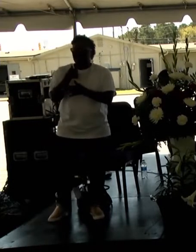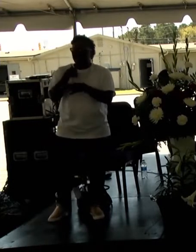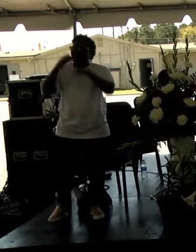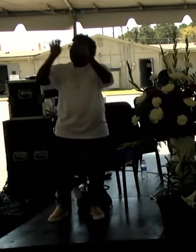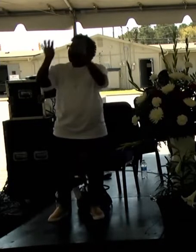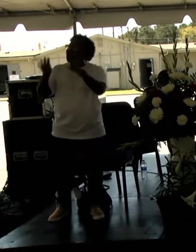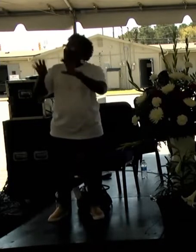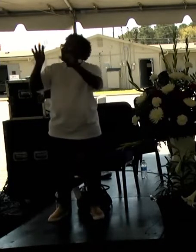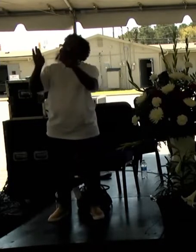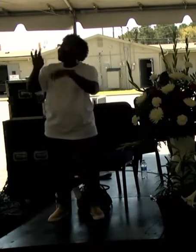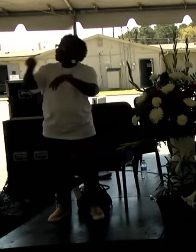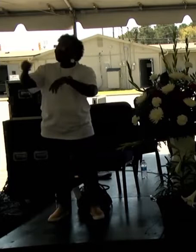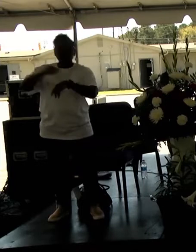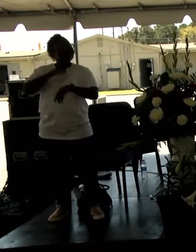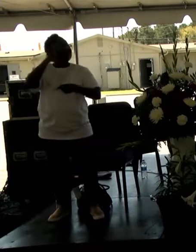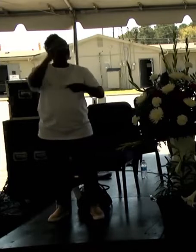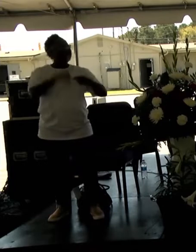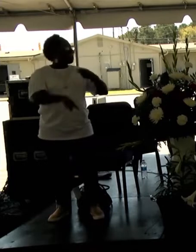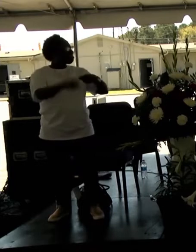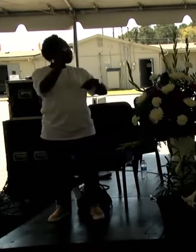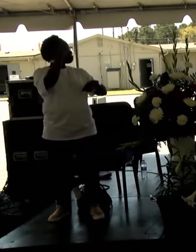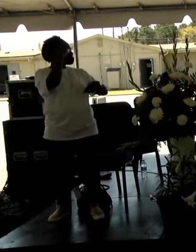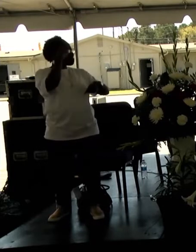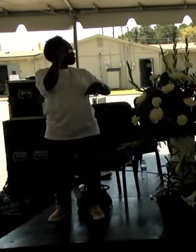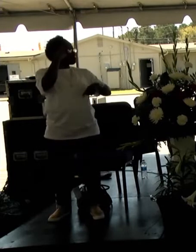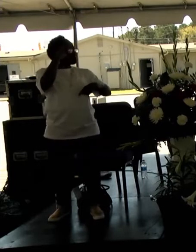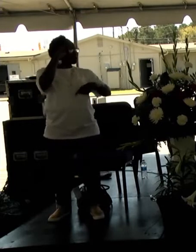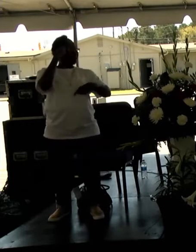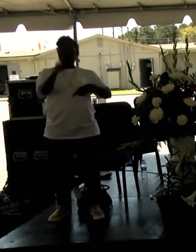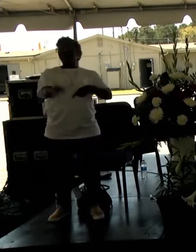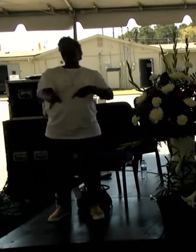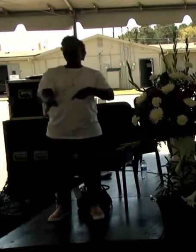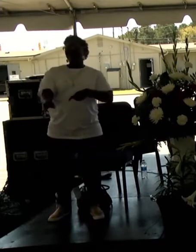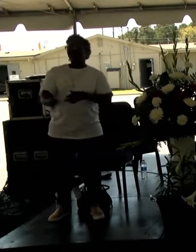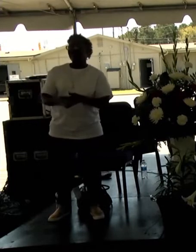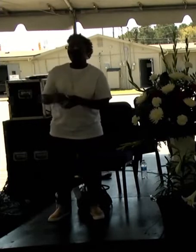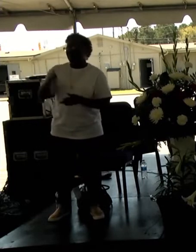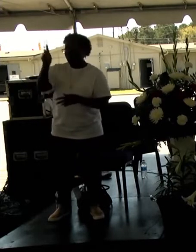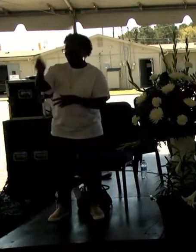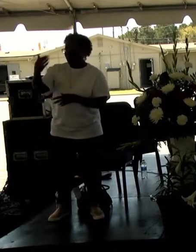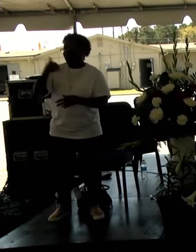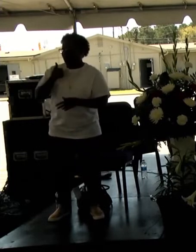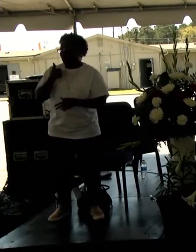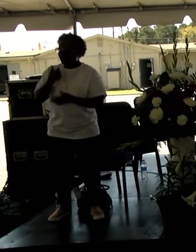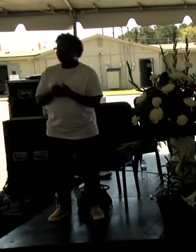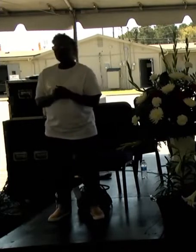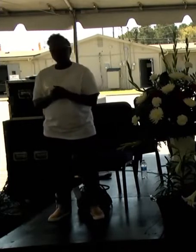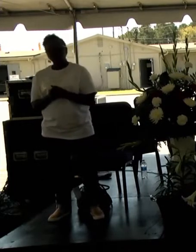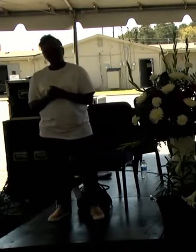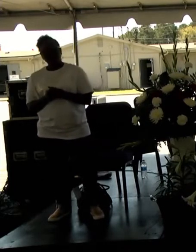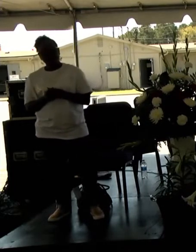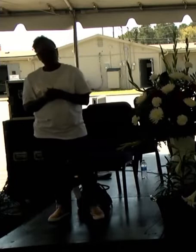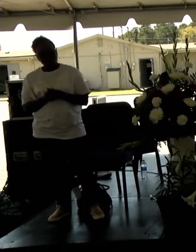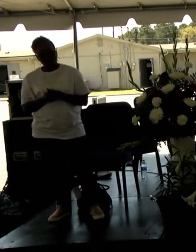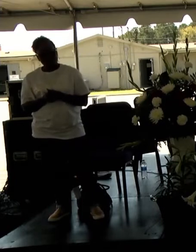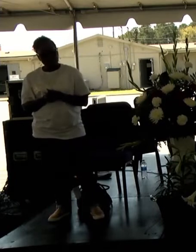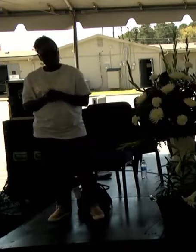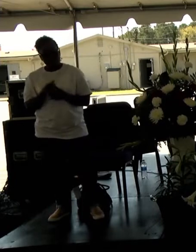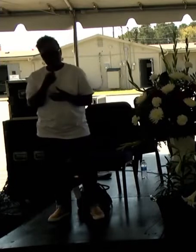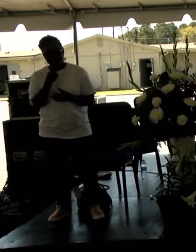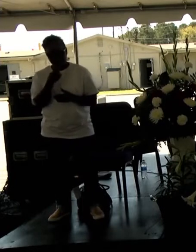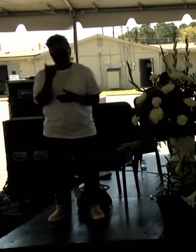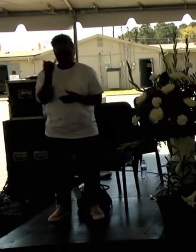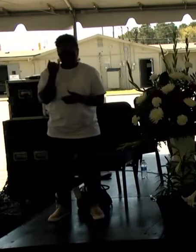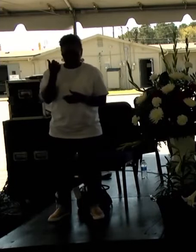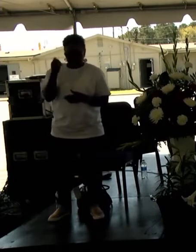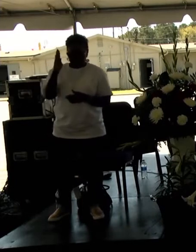Inconceivable inabilities. Notice what he says, even being conformable to his death. And I want to read what it says here because of the resurrection. He says,